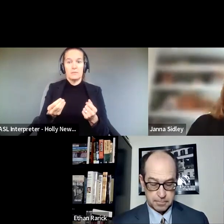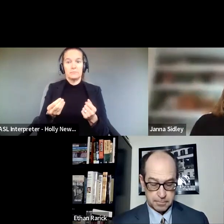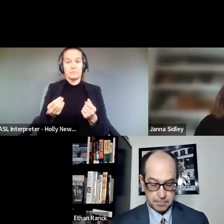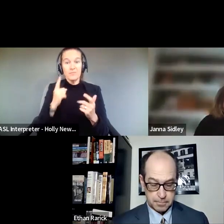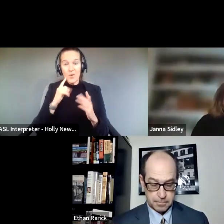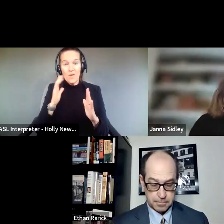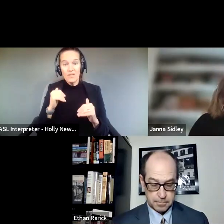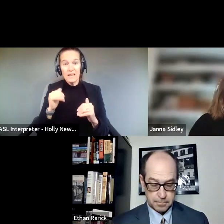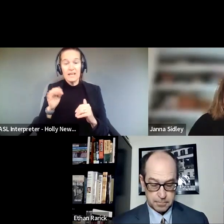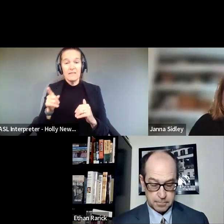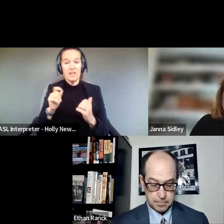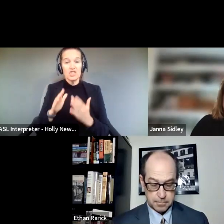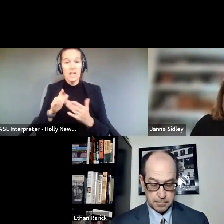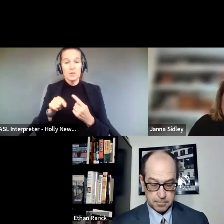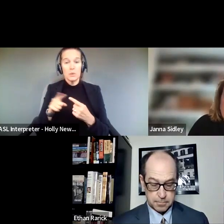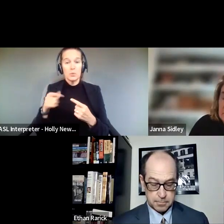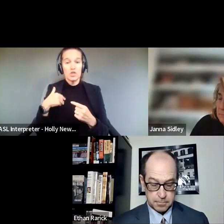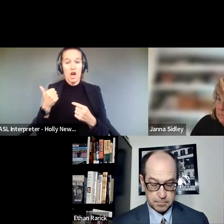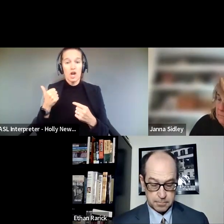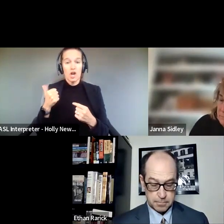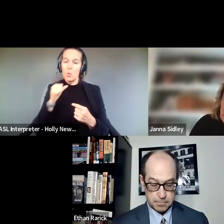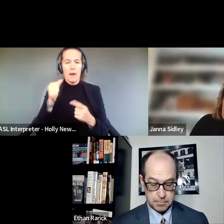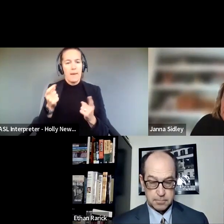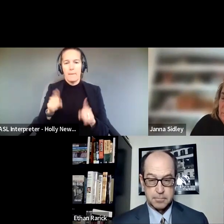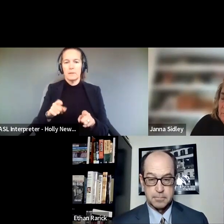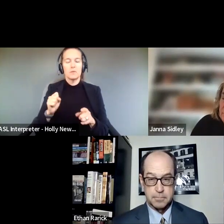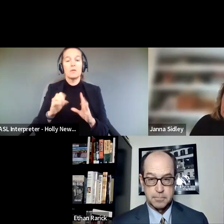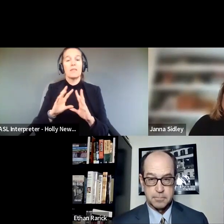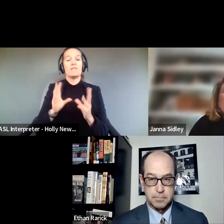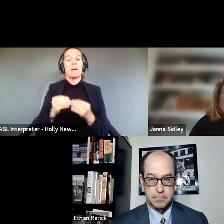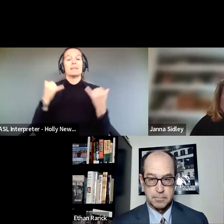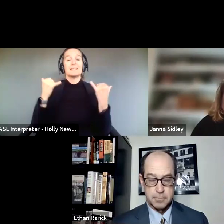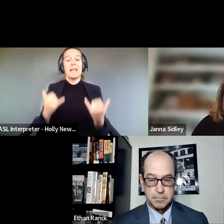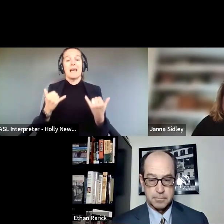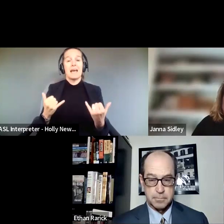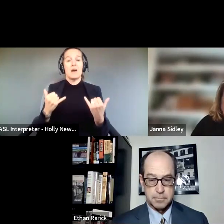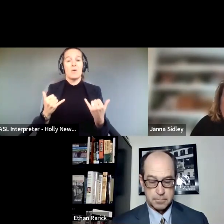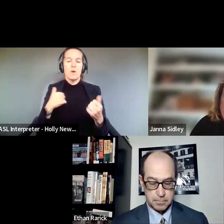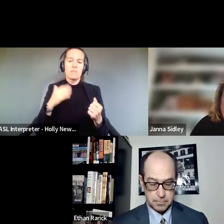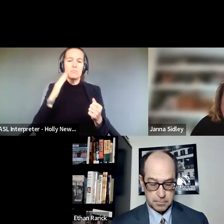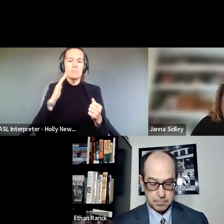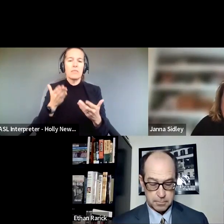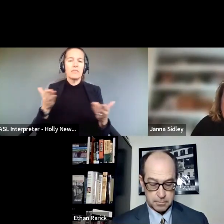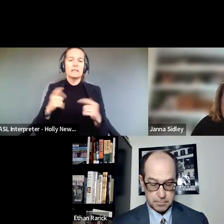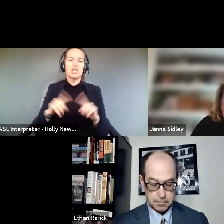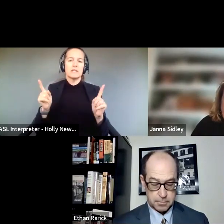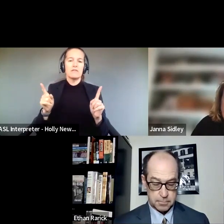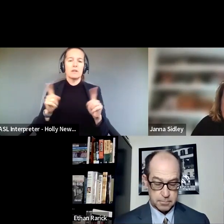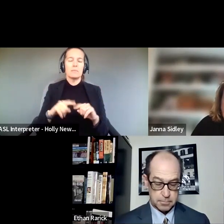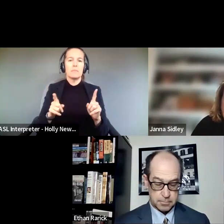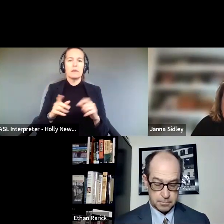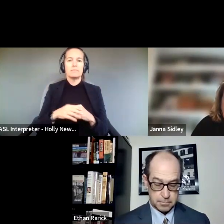had been addressed when he was younger, would not have happened. And so the families that are now coming out, I know things are different, but I